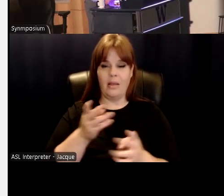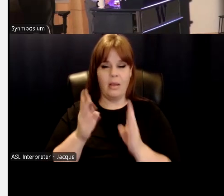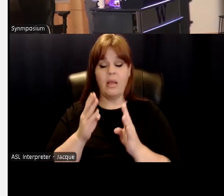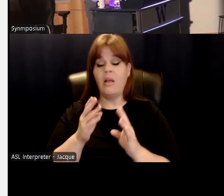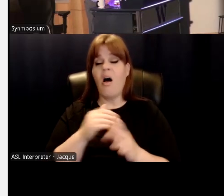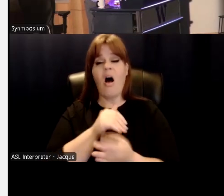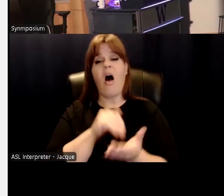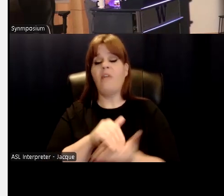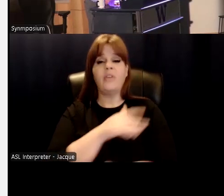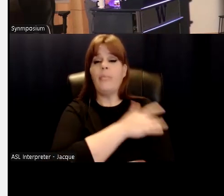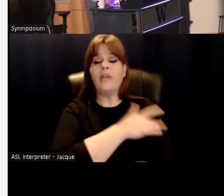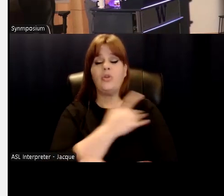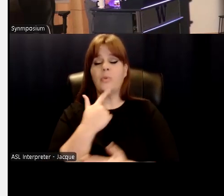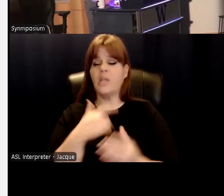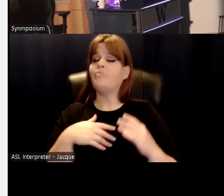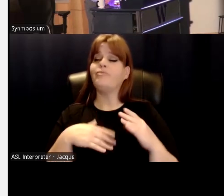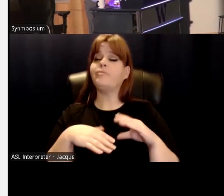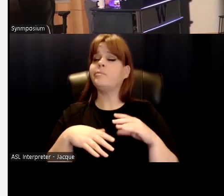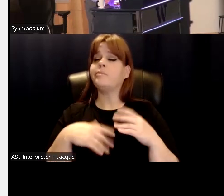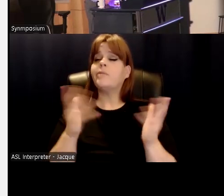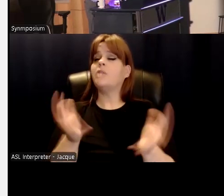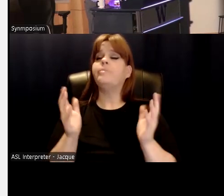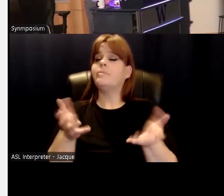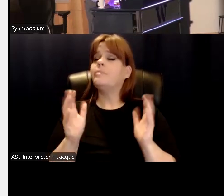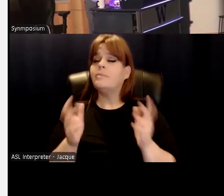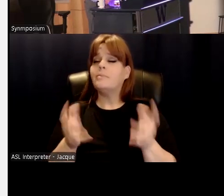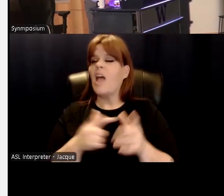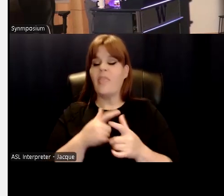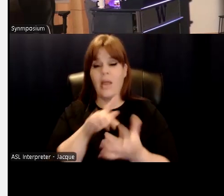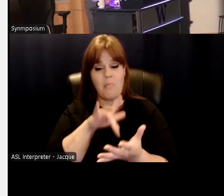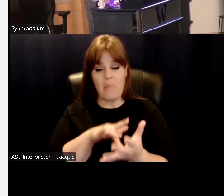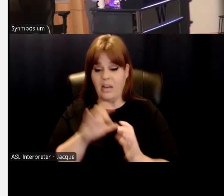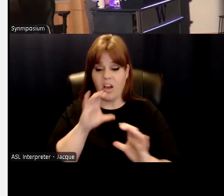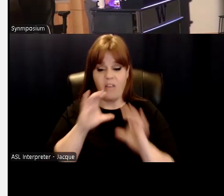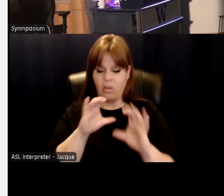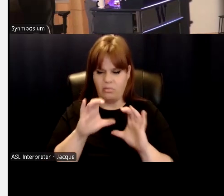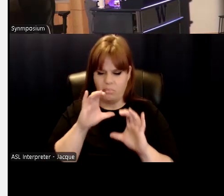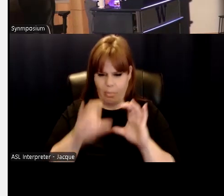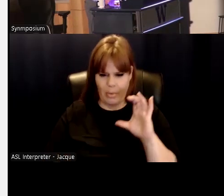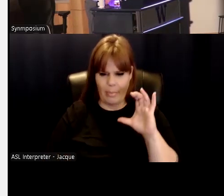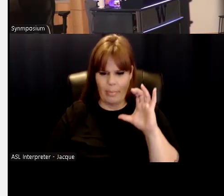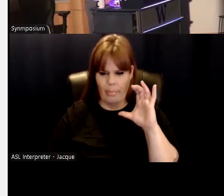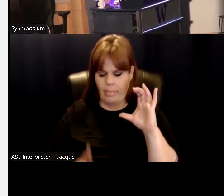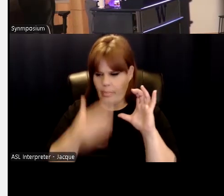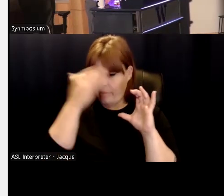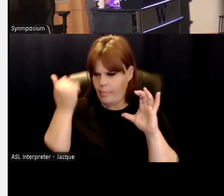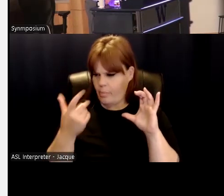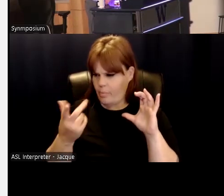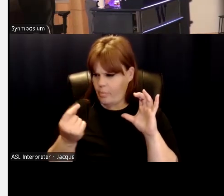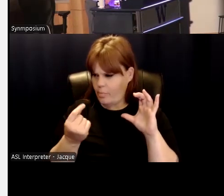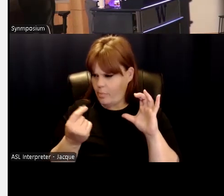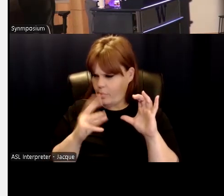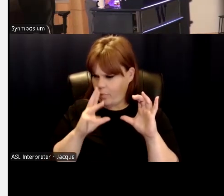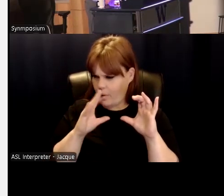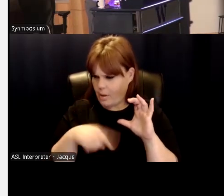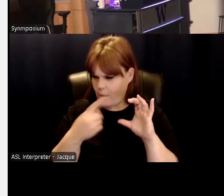just, mid-conversation, completely forget. They lose the thread. They just forget what the conversation is about.